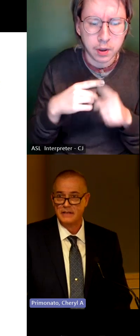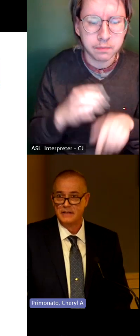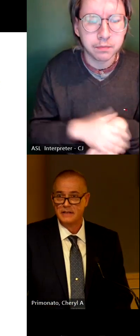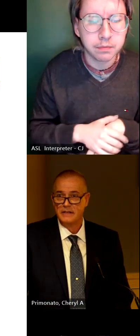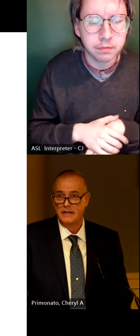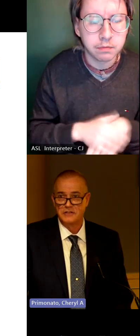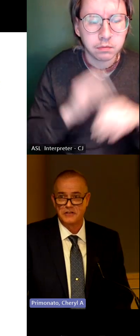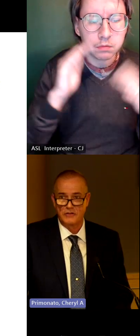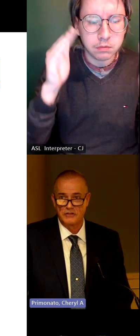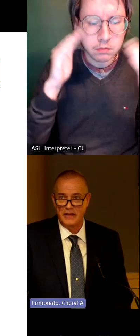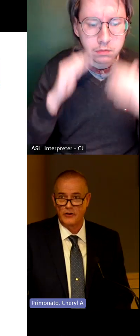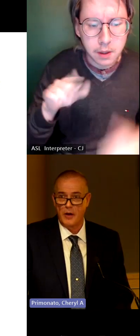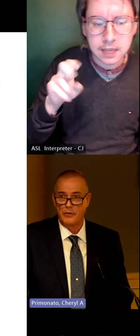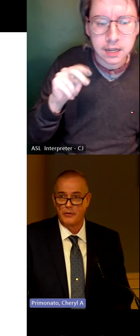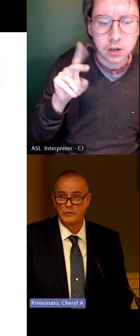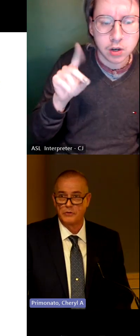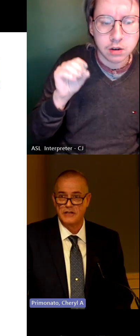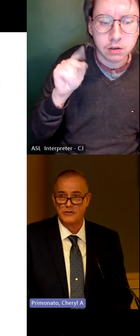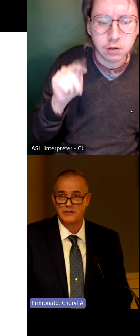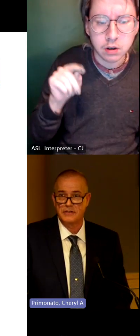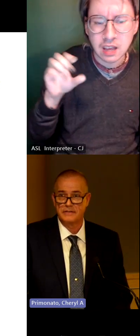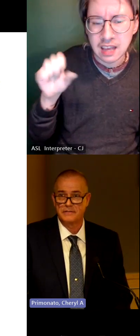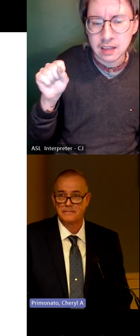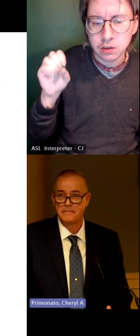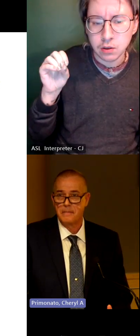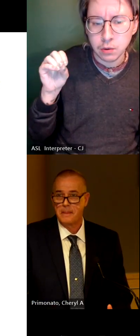RTAs. There's just our standard operating